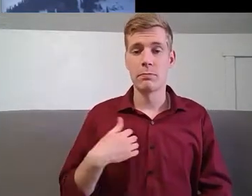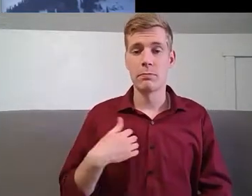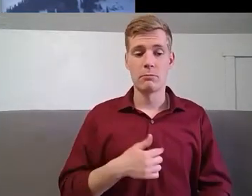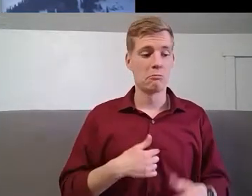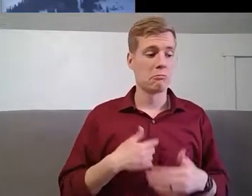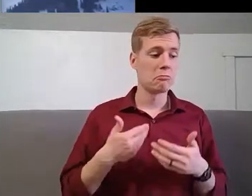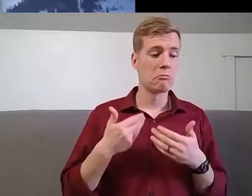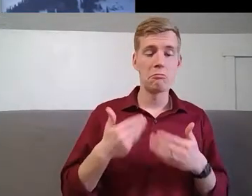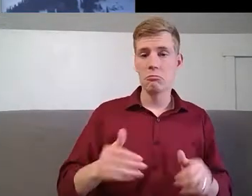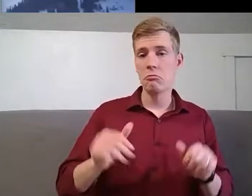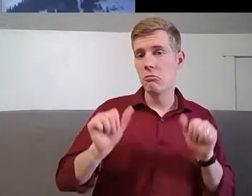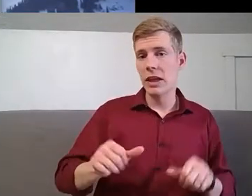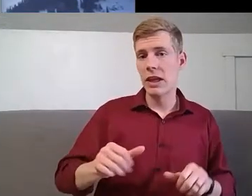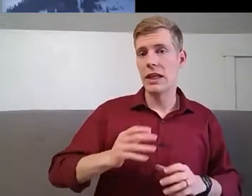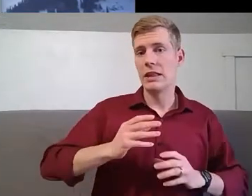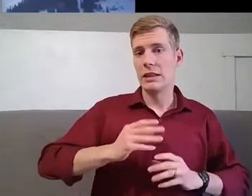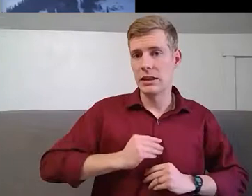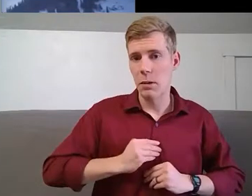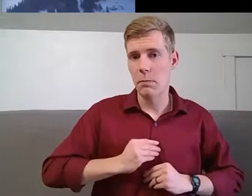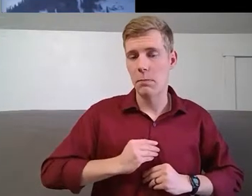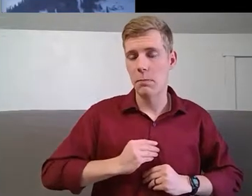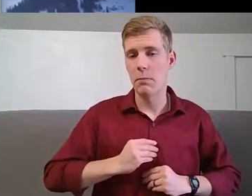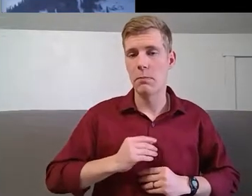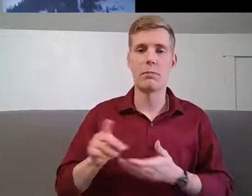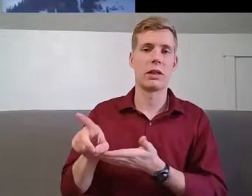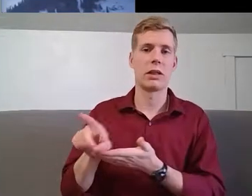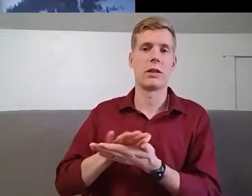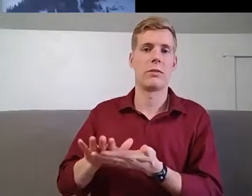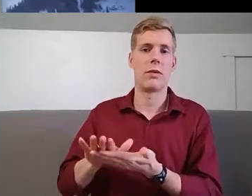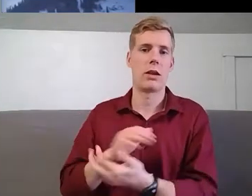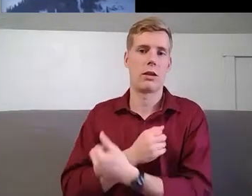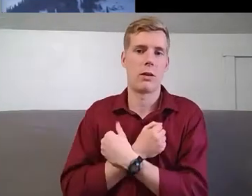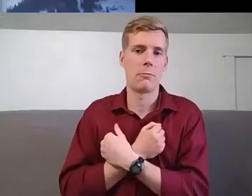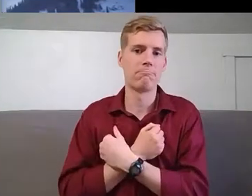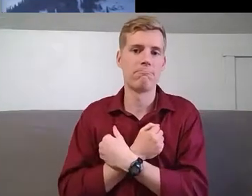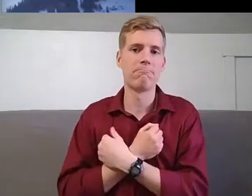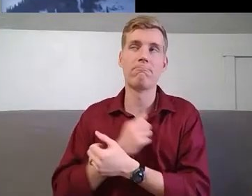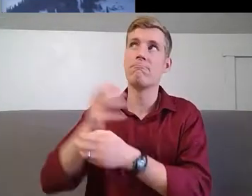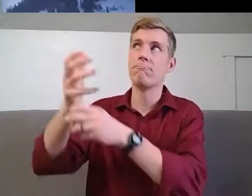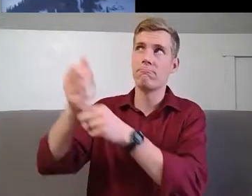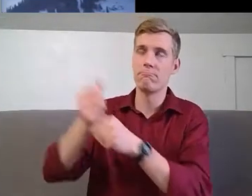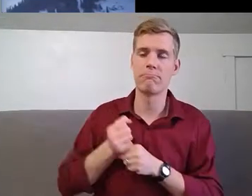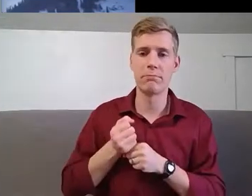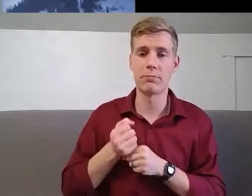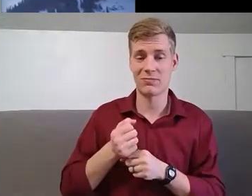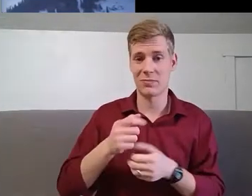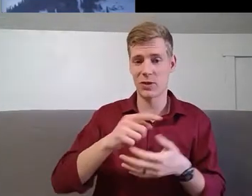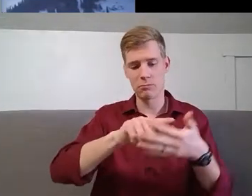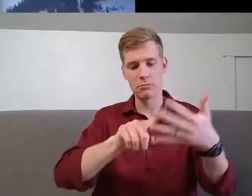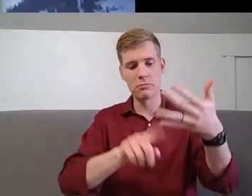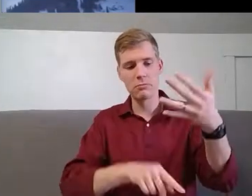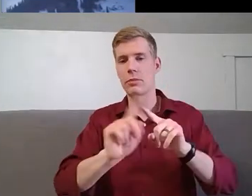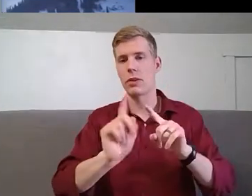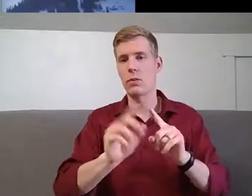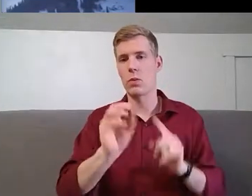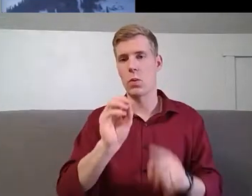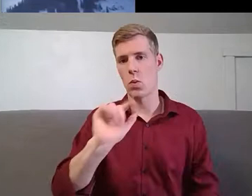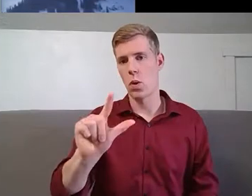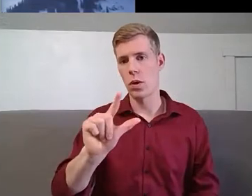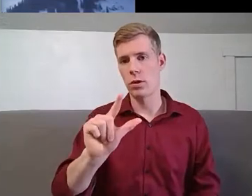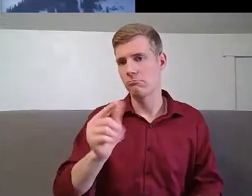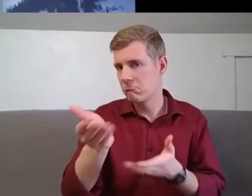accept and receive divine love. So those are some oils that can help. So that is why I'm